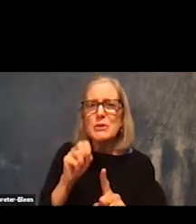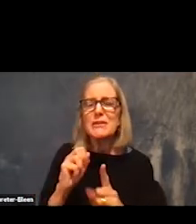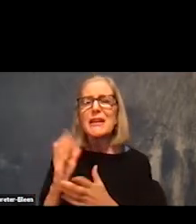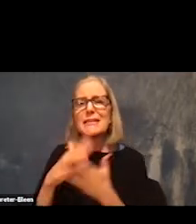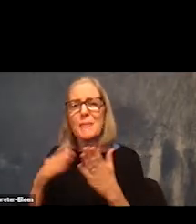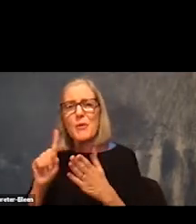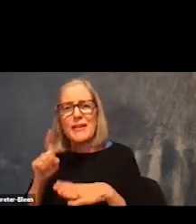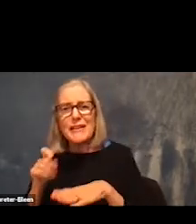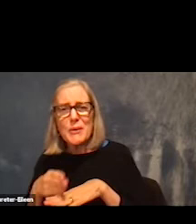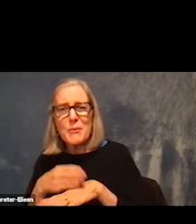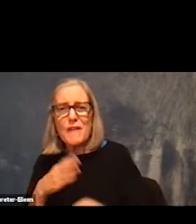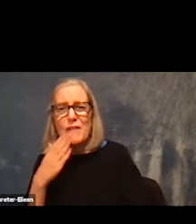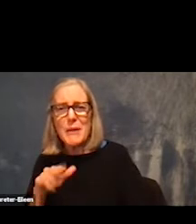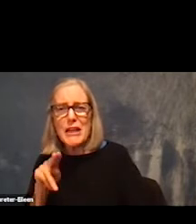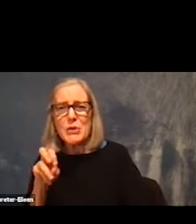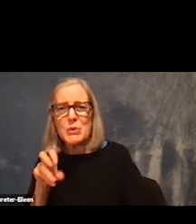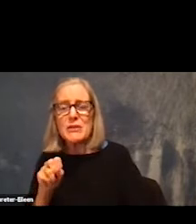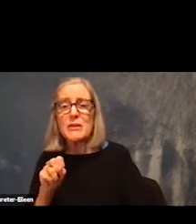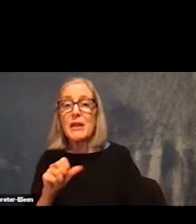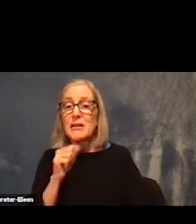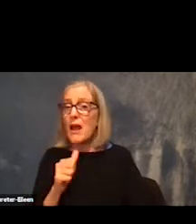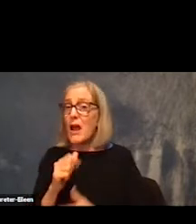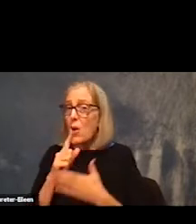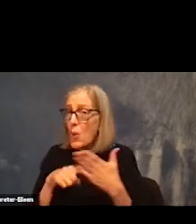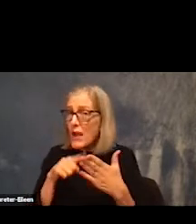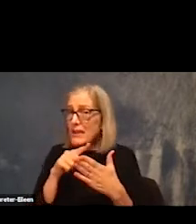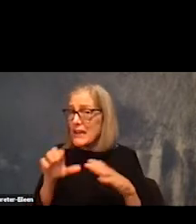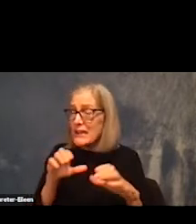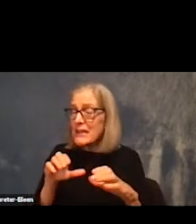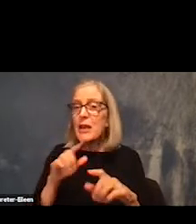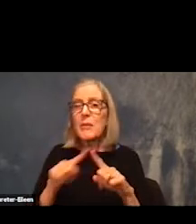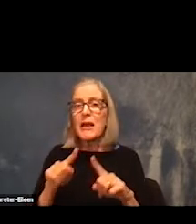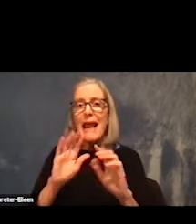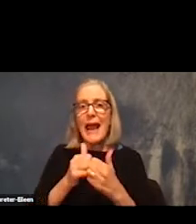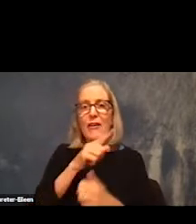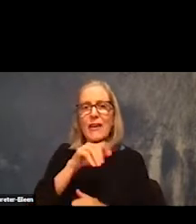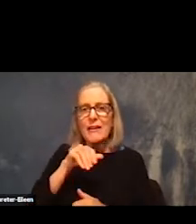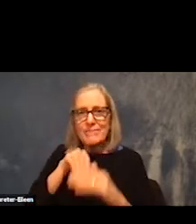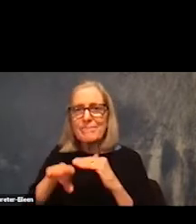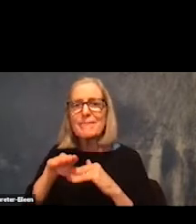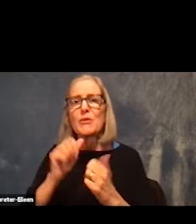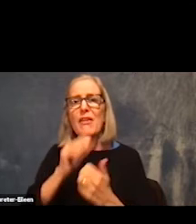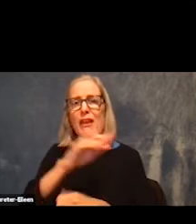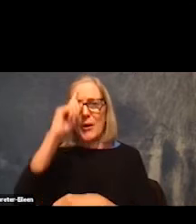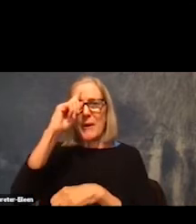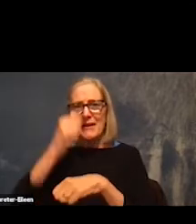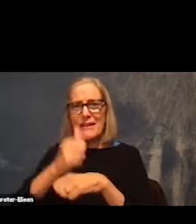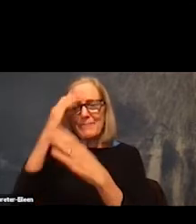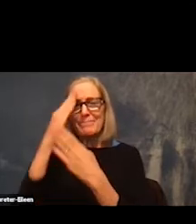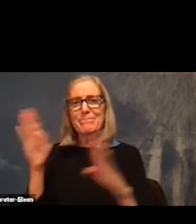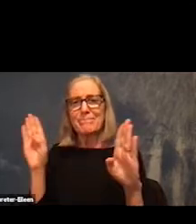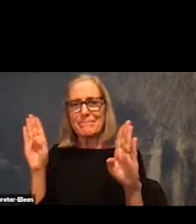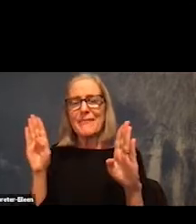It's not what they did, it's the mindset they brought to their actions. They truly listened to me like they